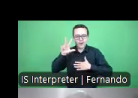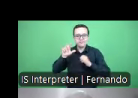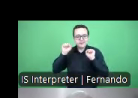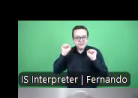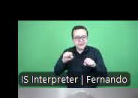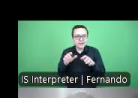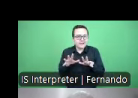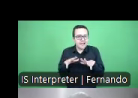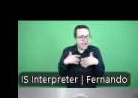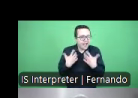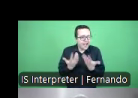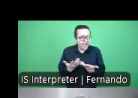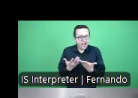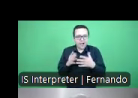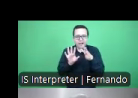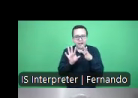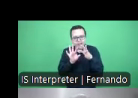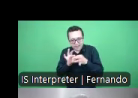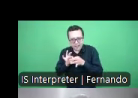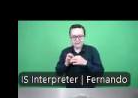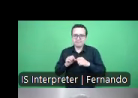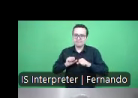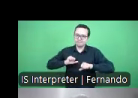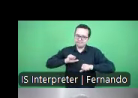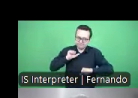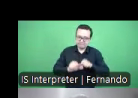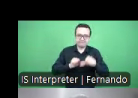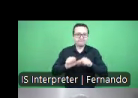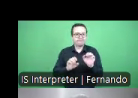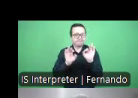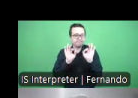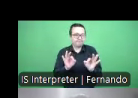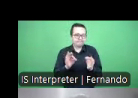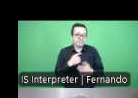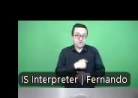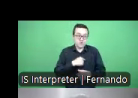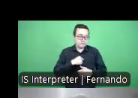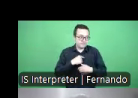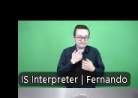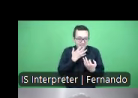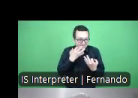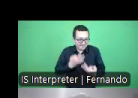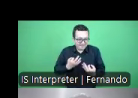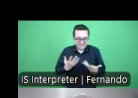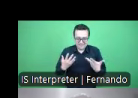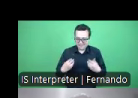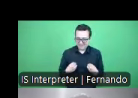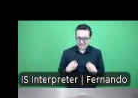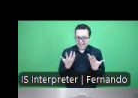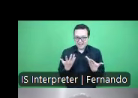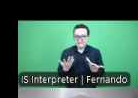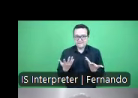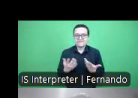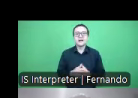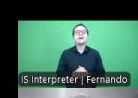to Konvensi realize the PBB rights of tentang people hak-hak of penyandang disability disabilitas. according to the mandates of the Komitmen ini UNCRPD. juga akan This membantu kita commitment sebagai